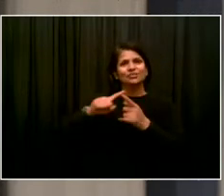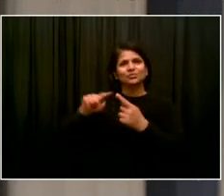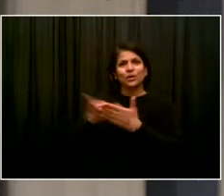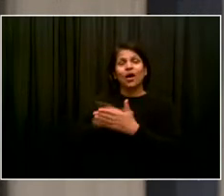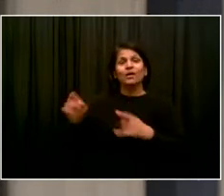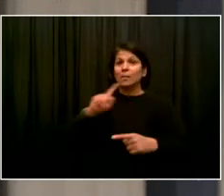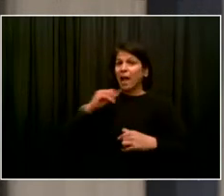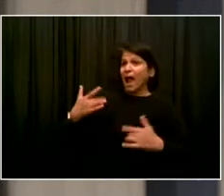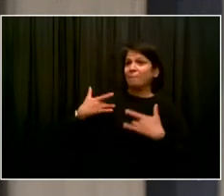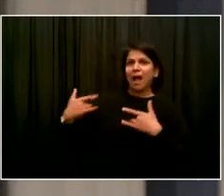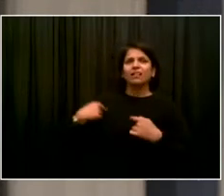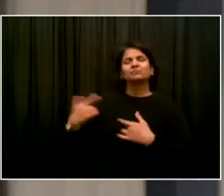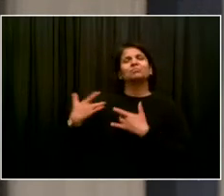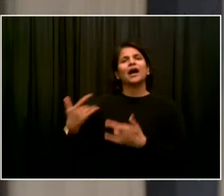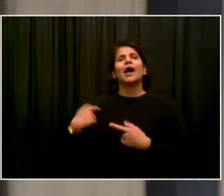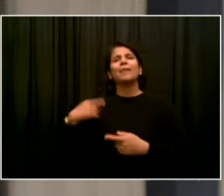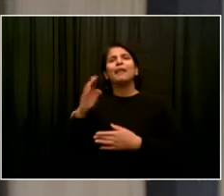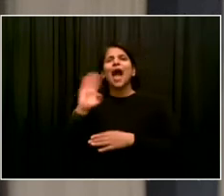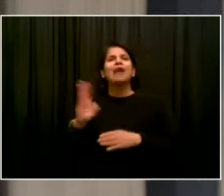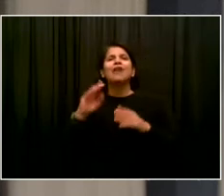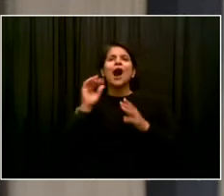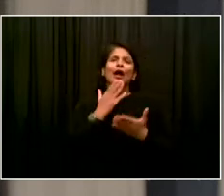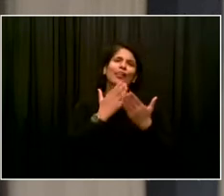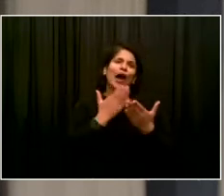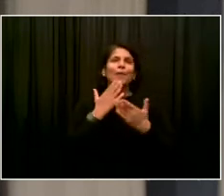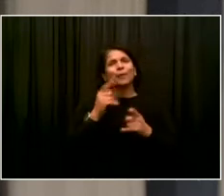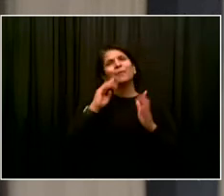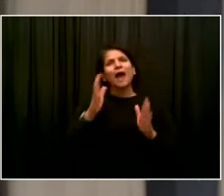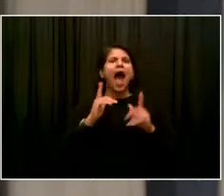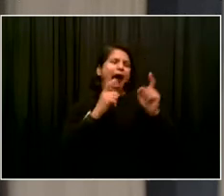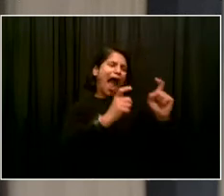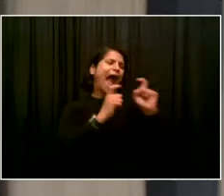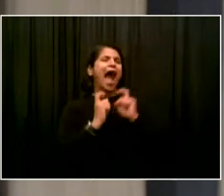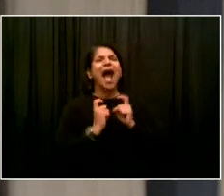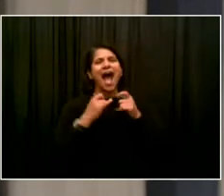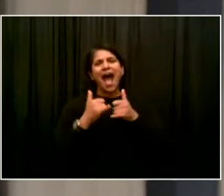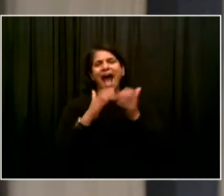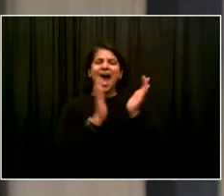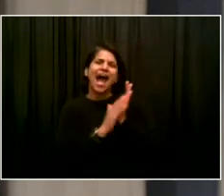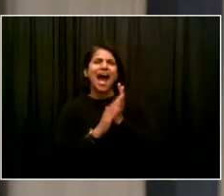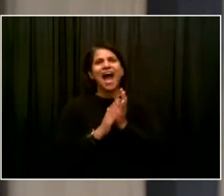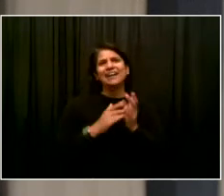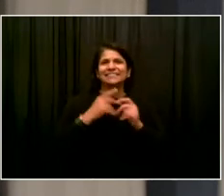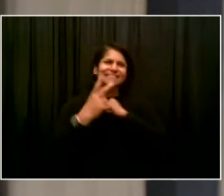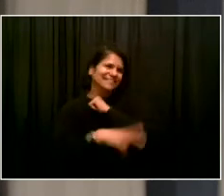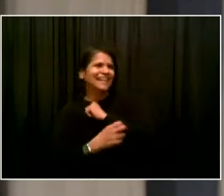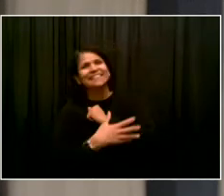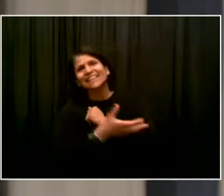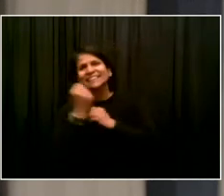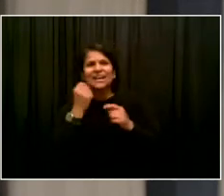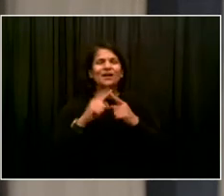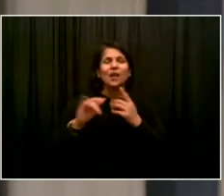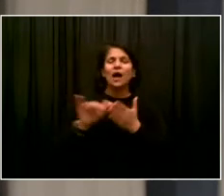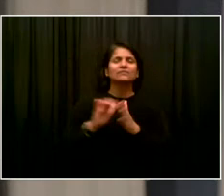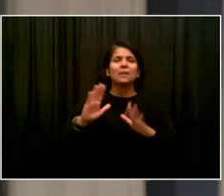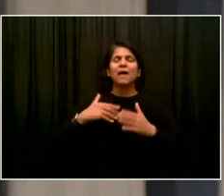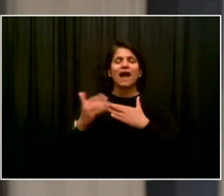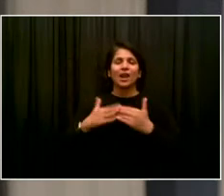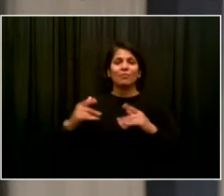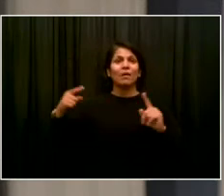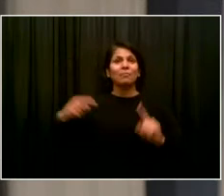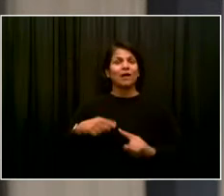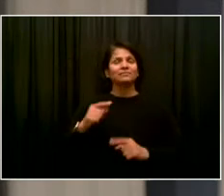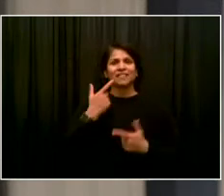city, trying to make it work. Anyway, this is just such an incredible honor. I never could have